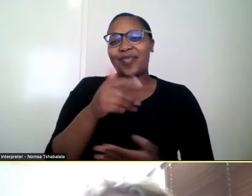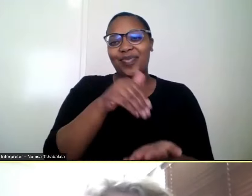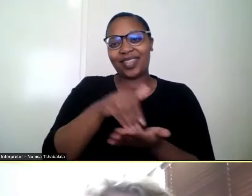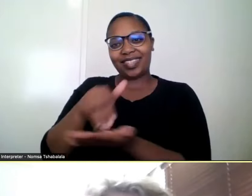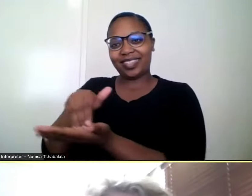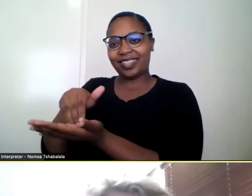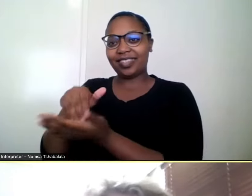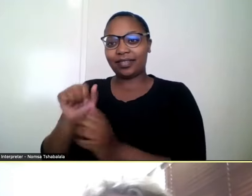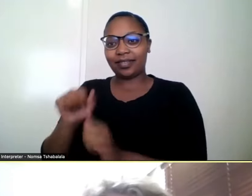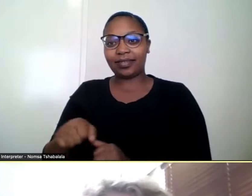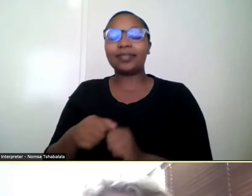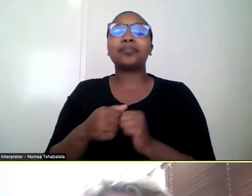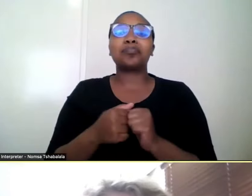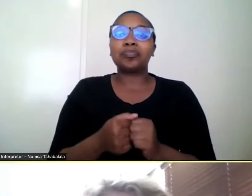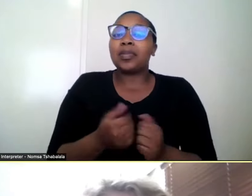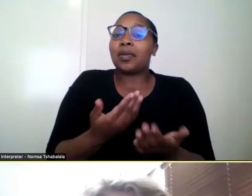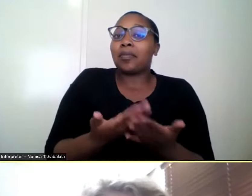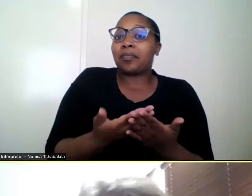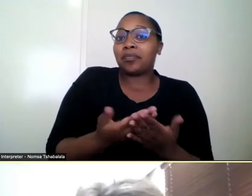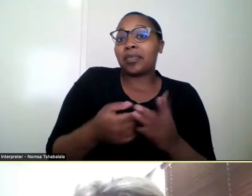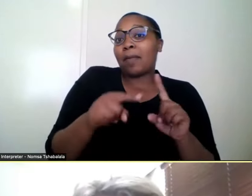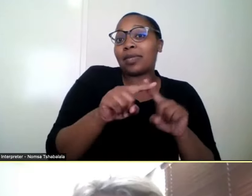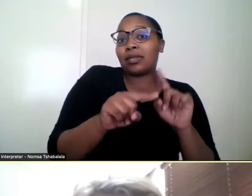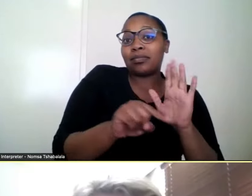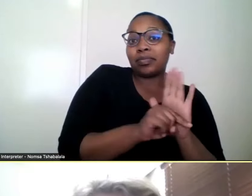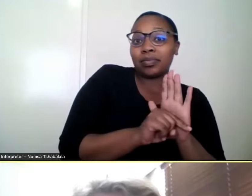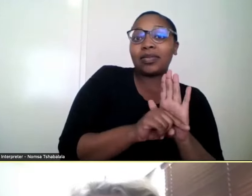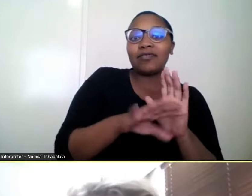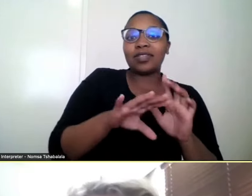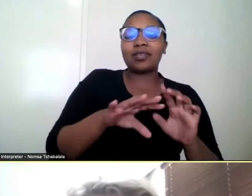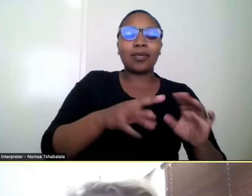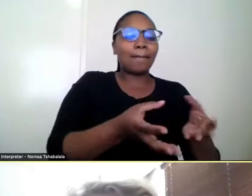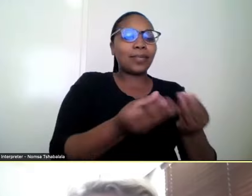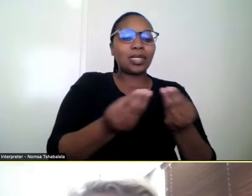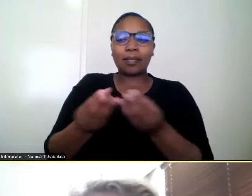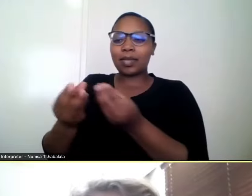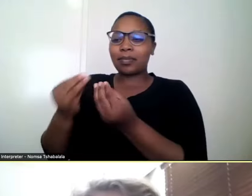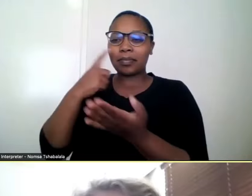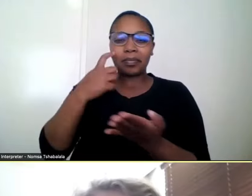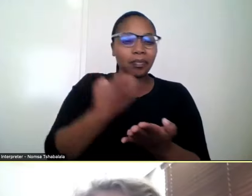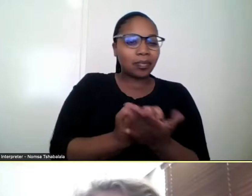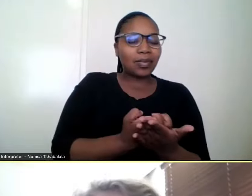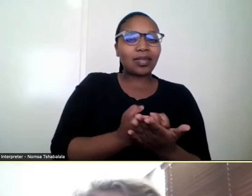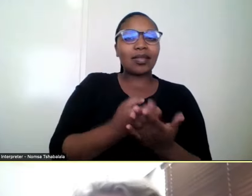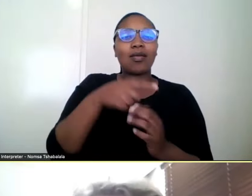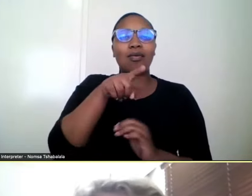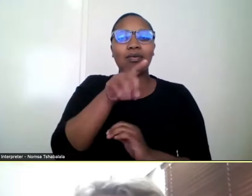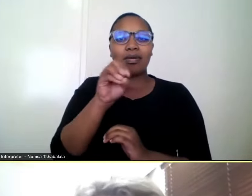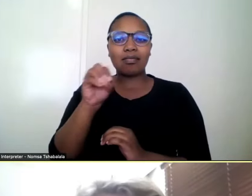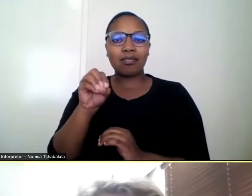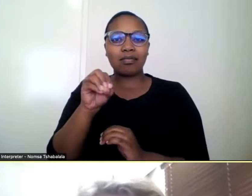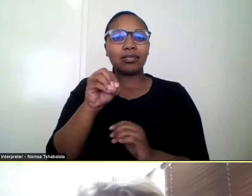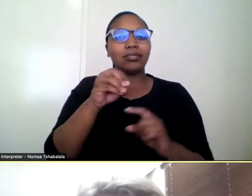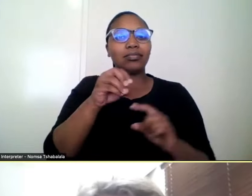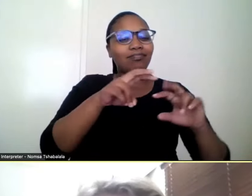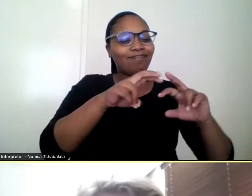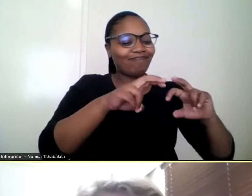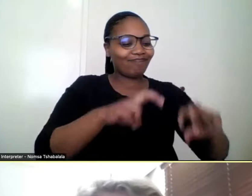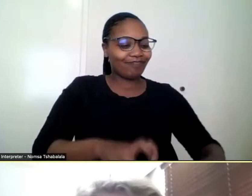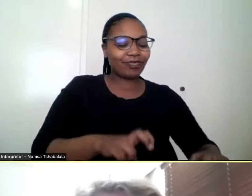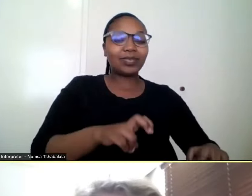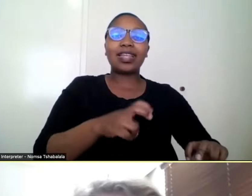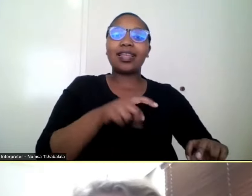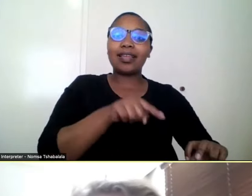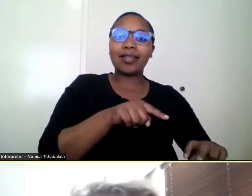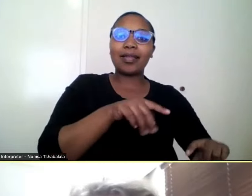approximately 100 specimens have been sequenced and been confirmed as the new variant, and most of those are coming